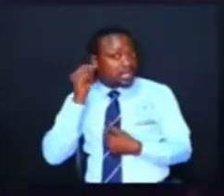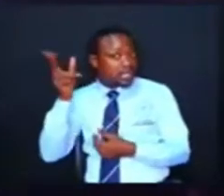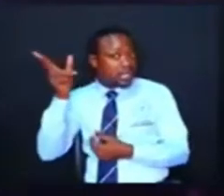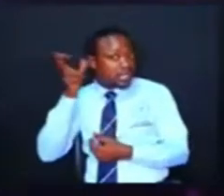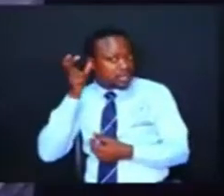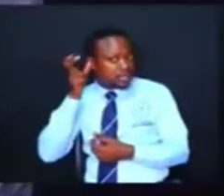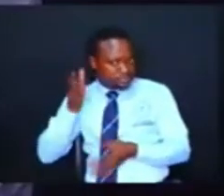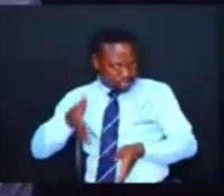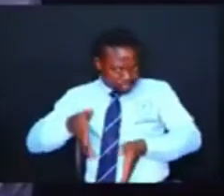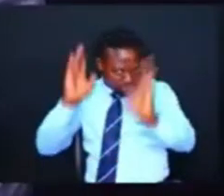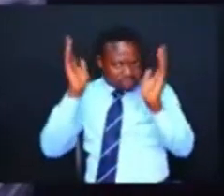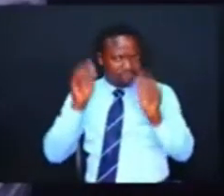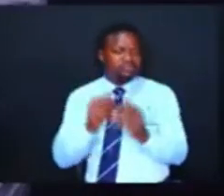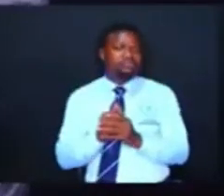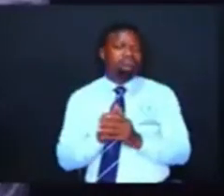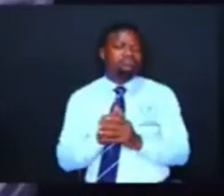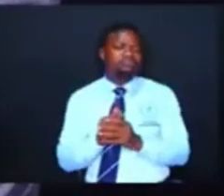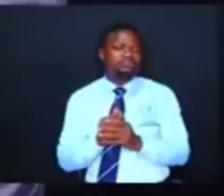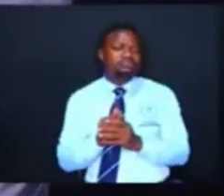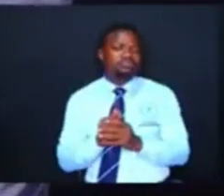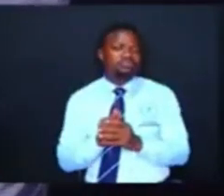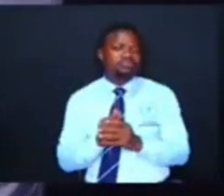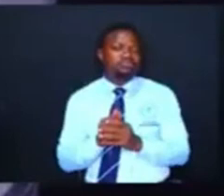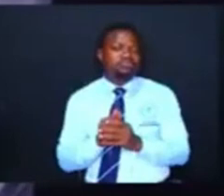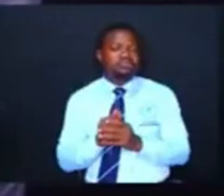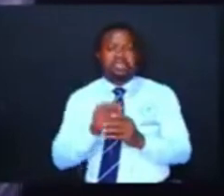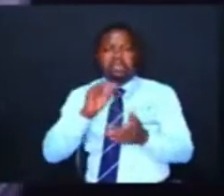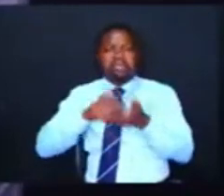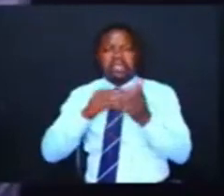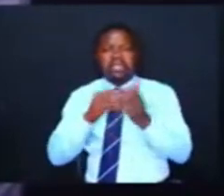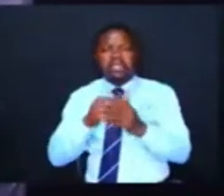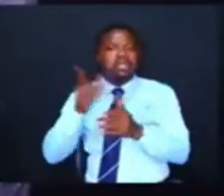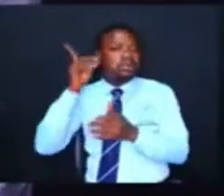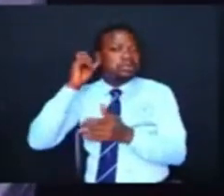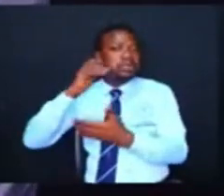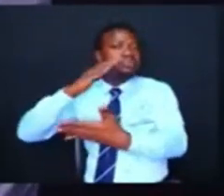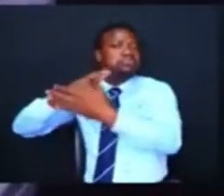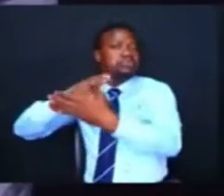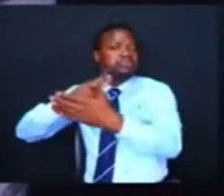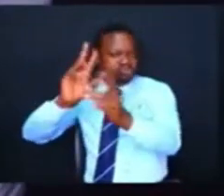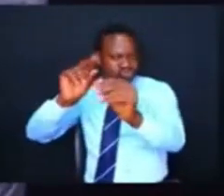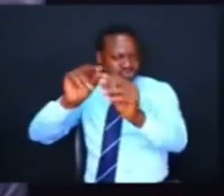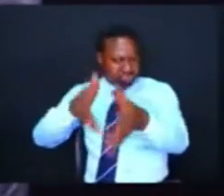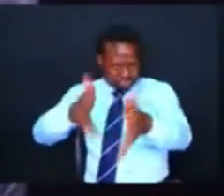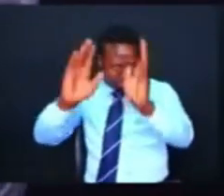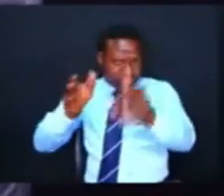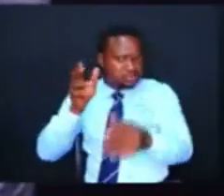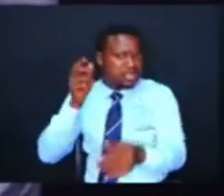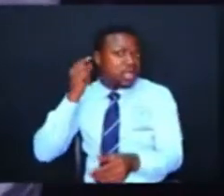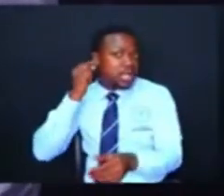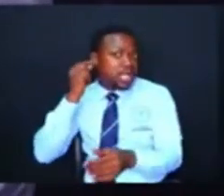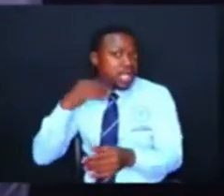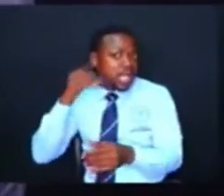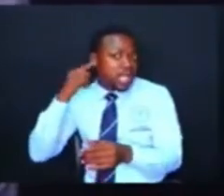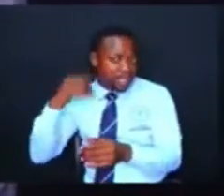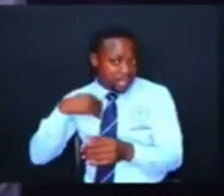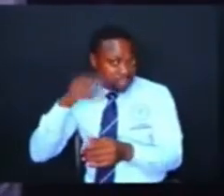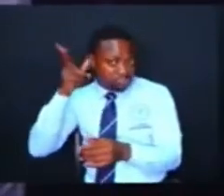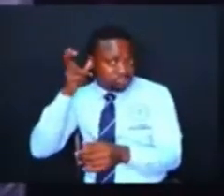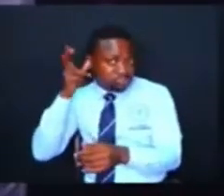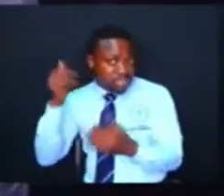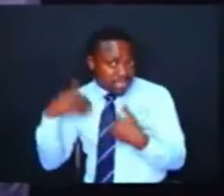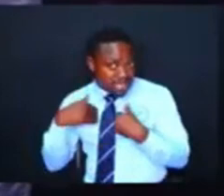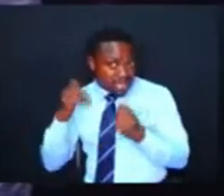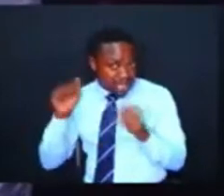hear. Now he is not preventing anyone from hearing. Hearing is